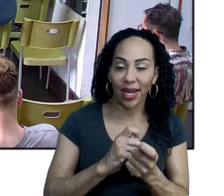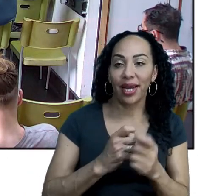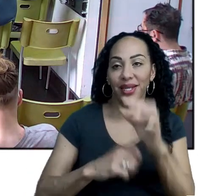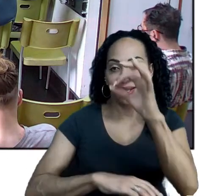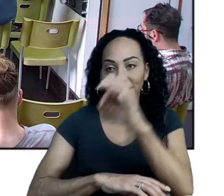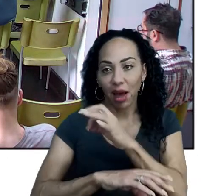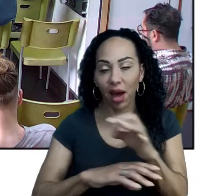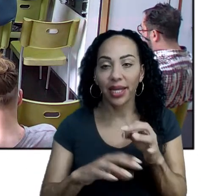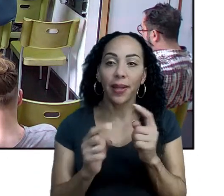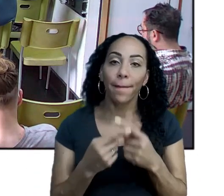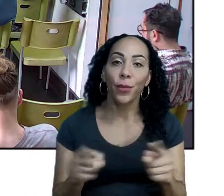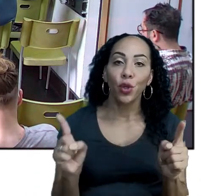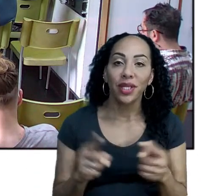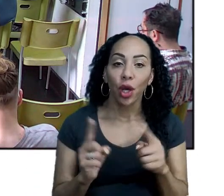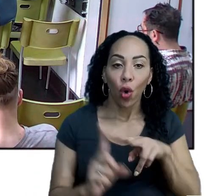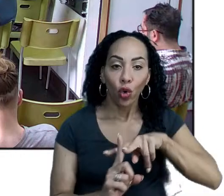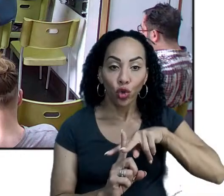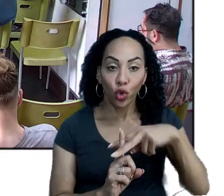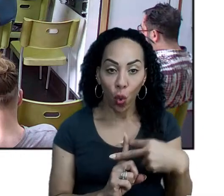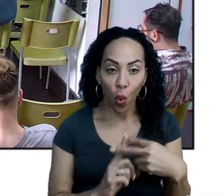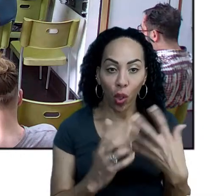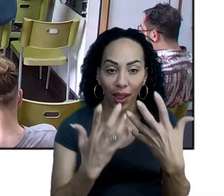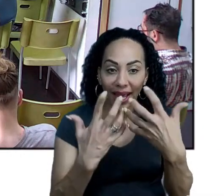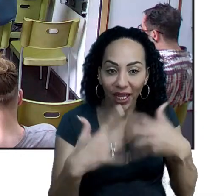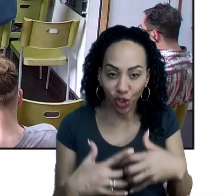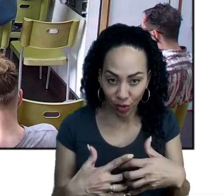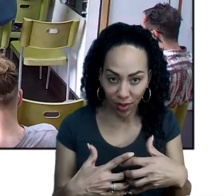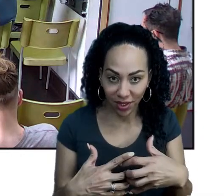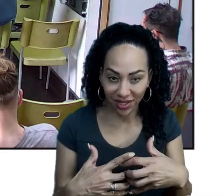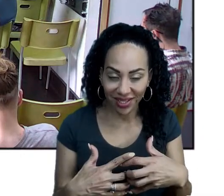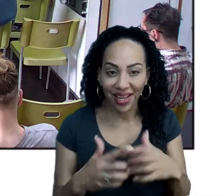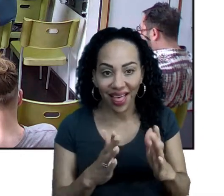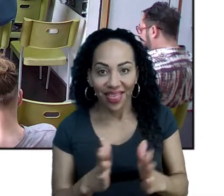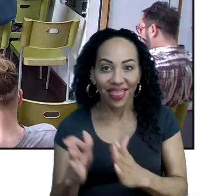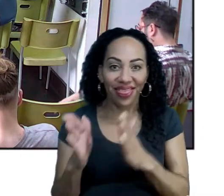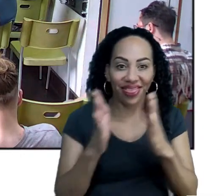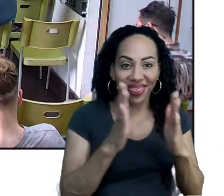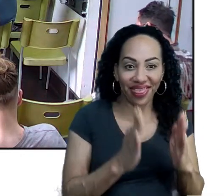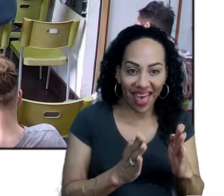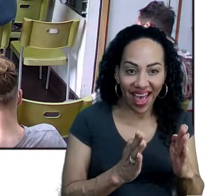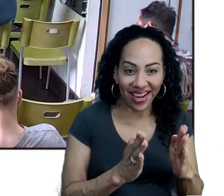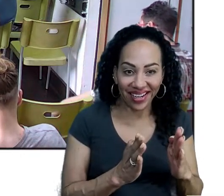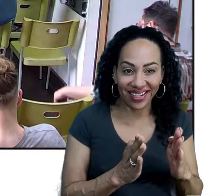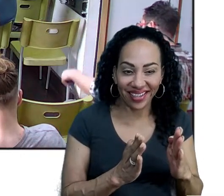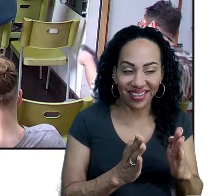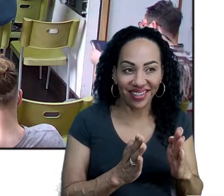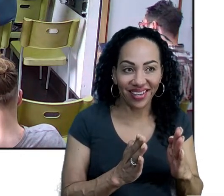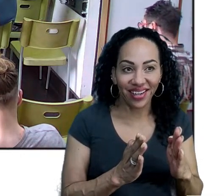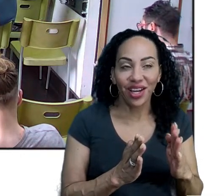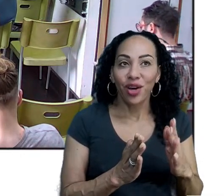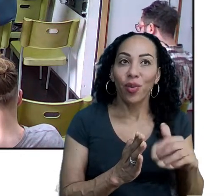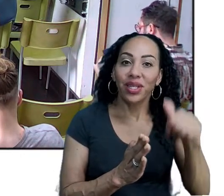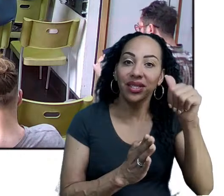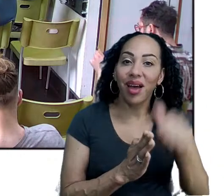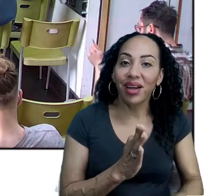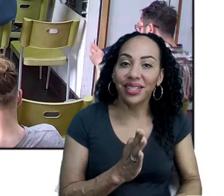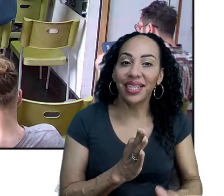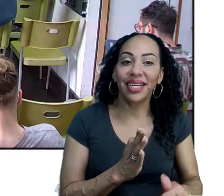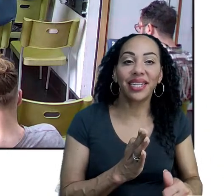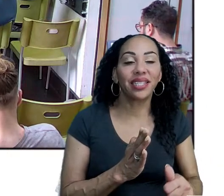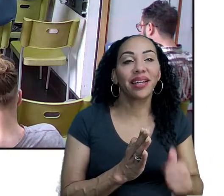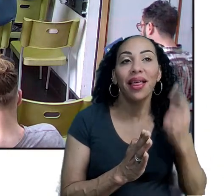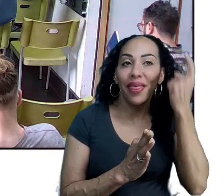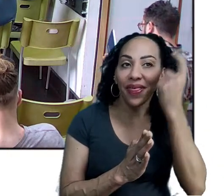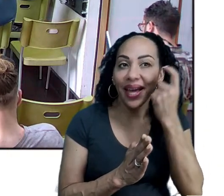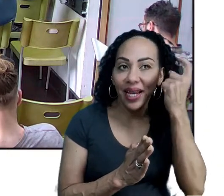think from that, we kind of got into this space of, well, co-design is co-design, like creativity can be applied